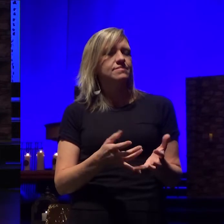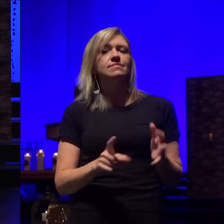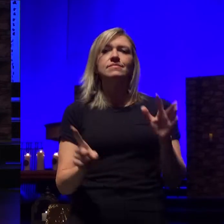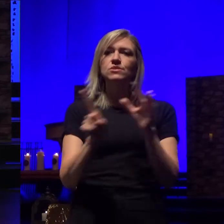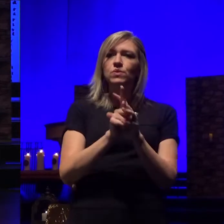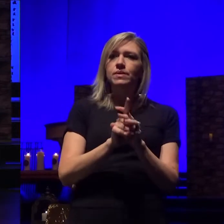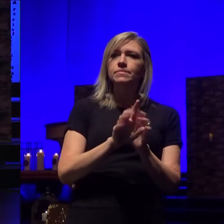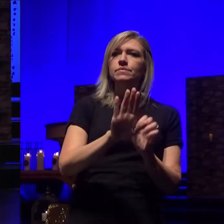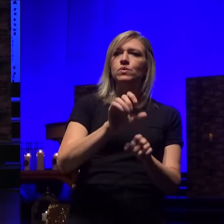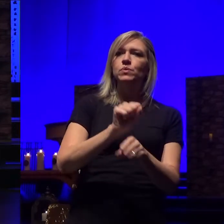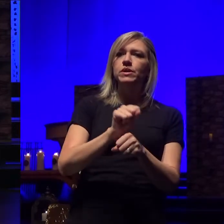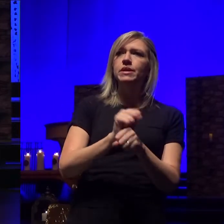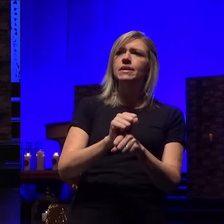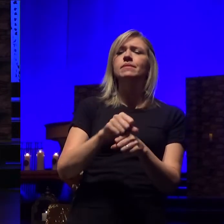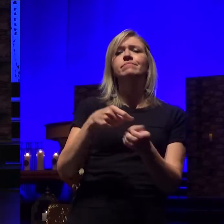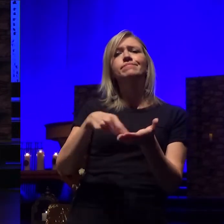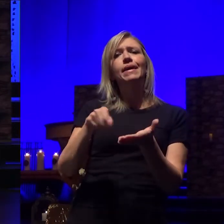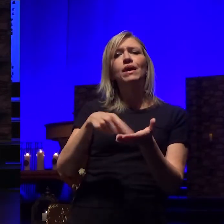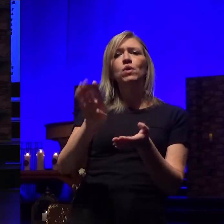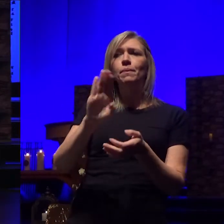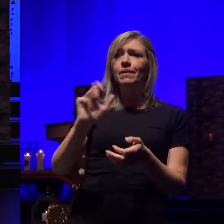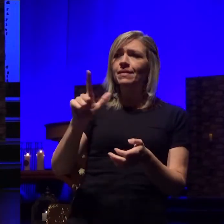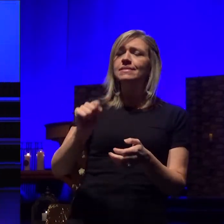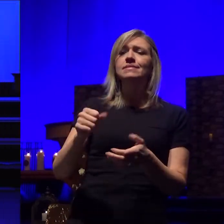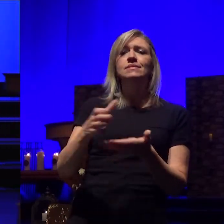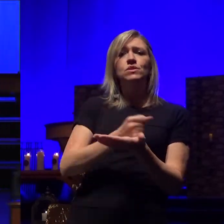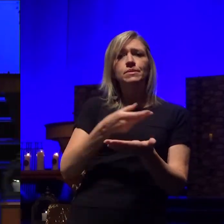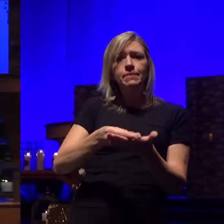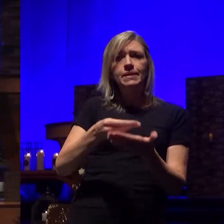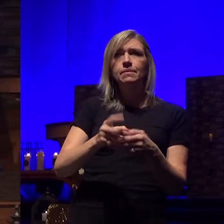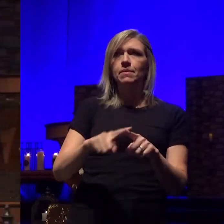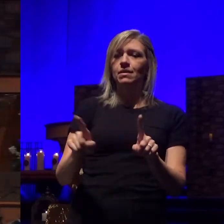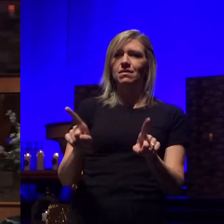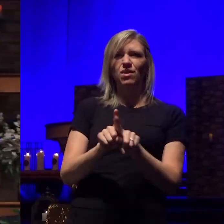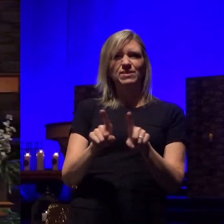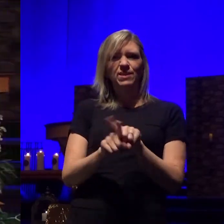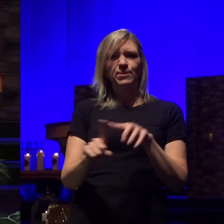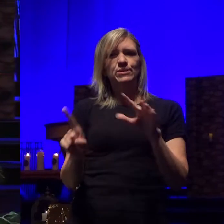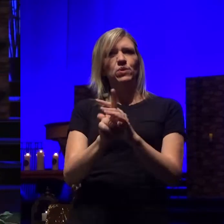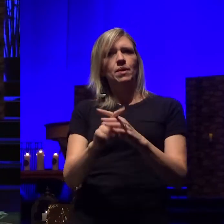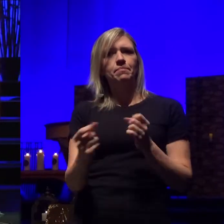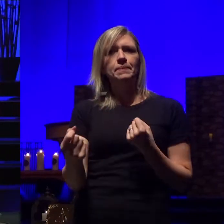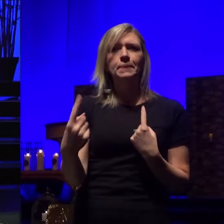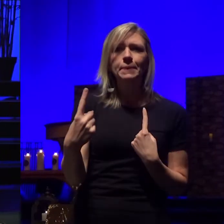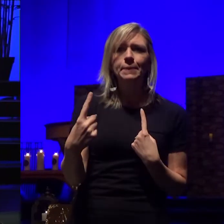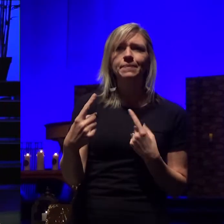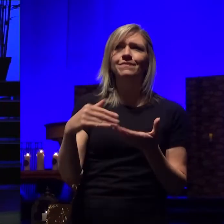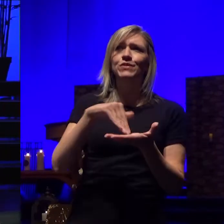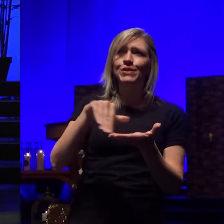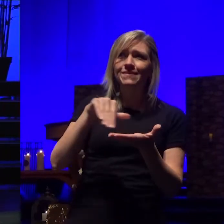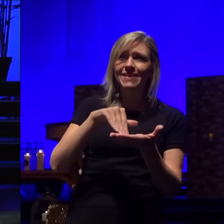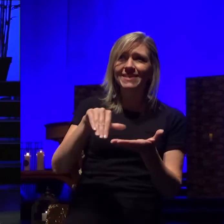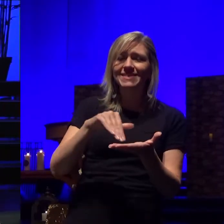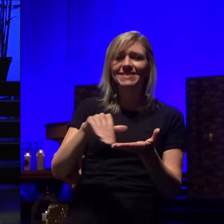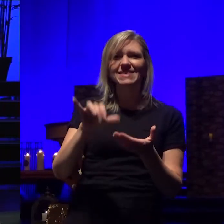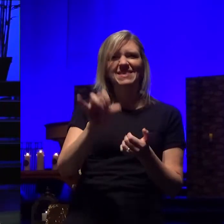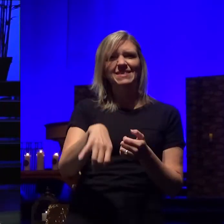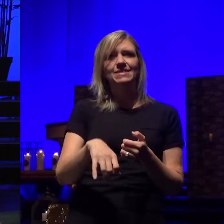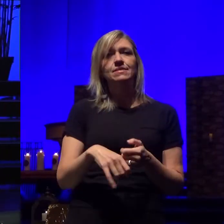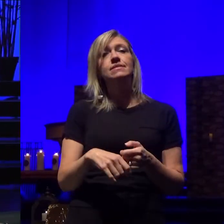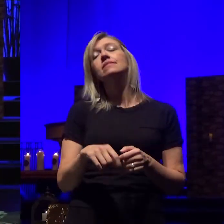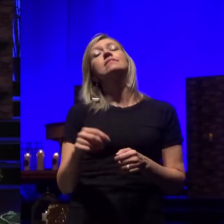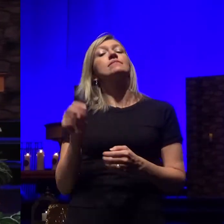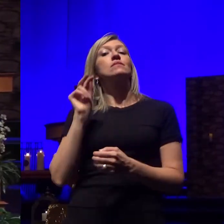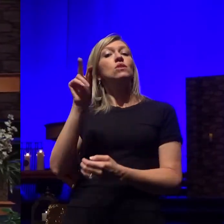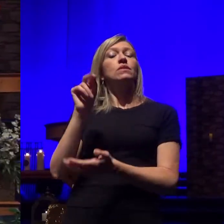Go to work to pay the bills and make the money, but also to be a presence for compassion and forgiveness.